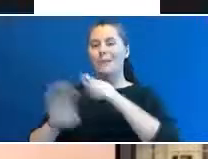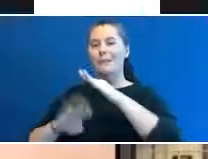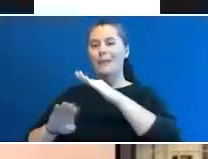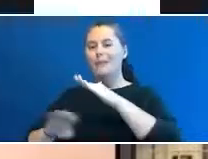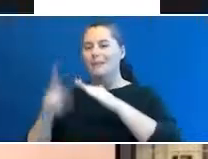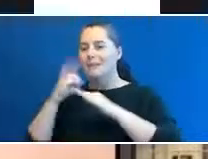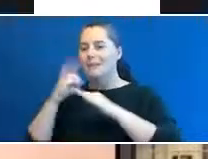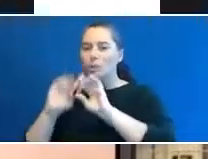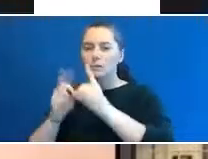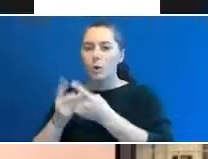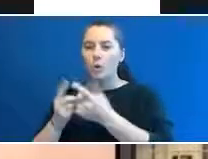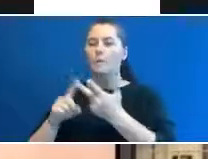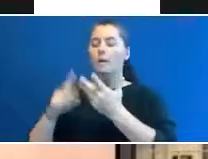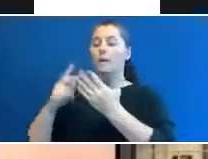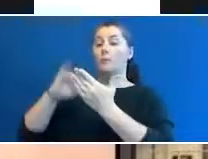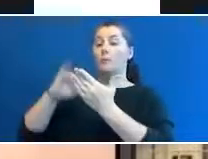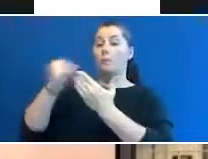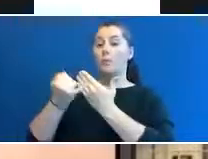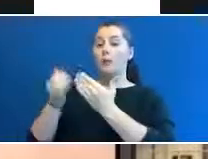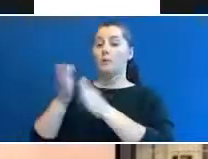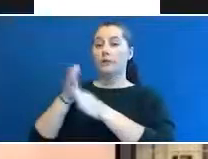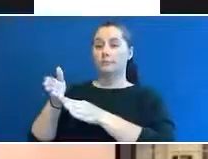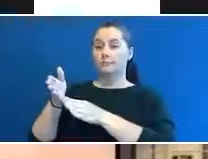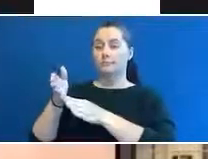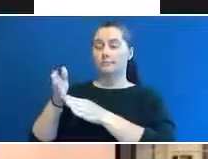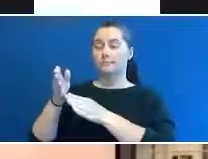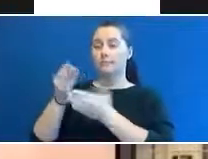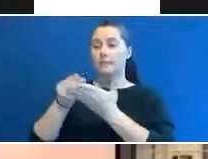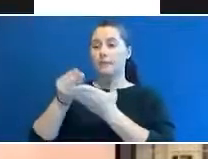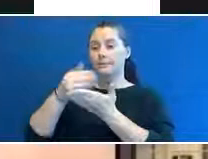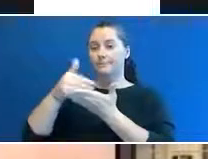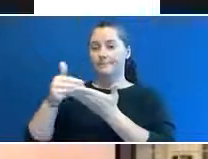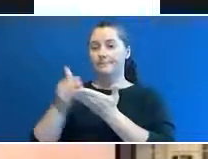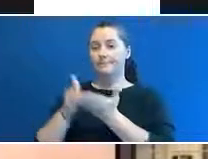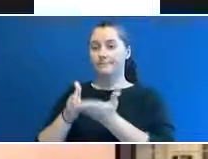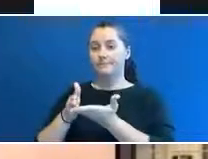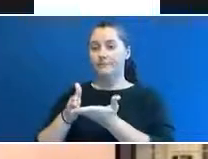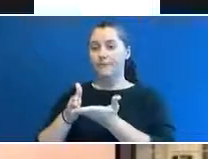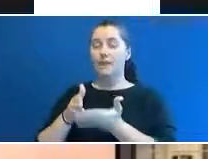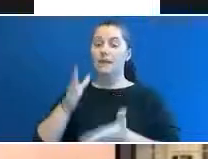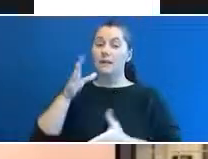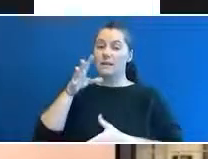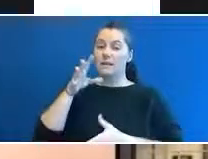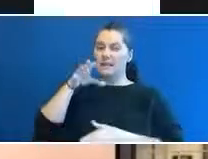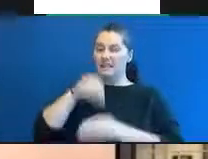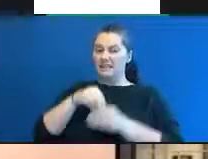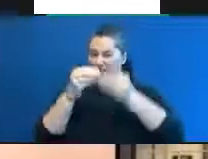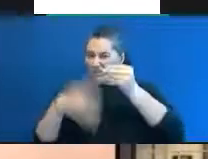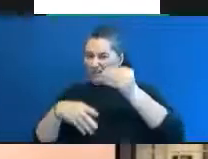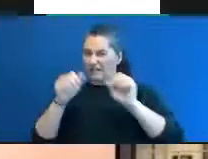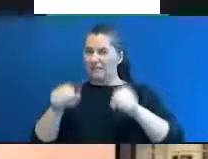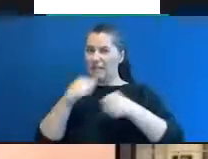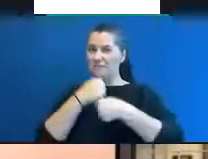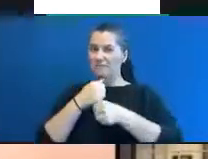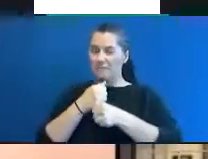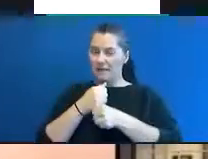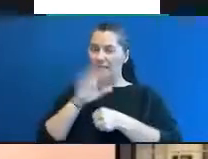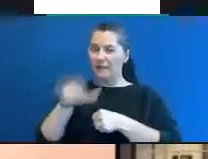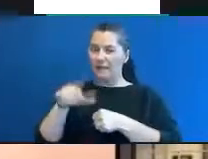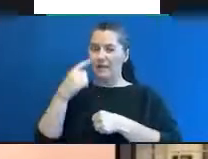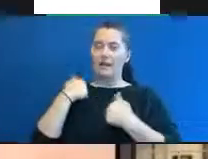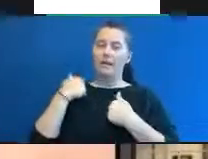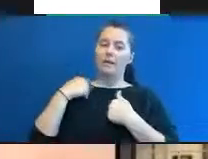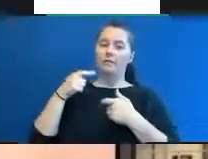and then project base. Inside of this, we can make a budget so it has an